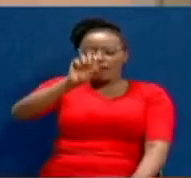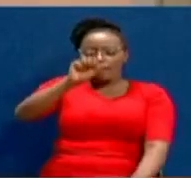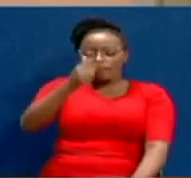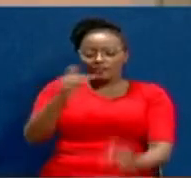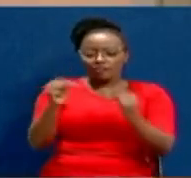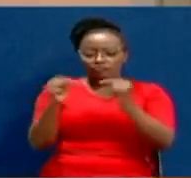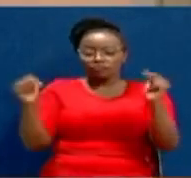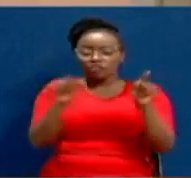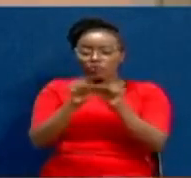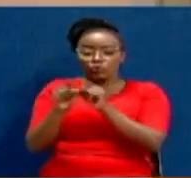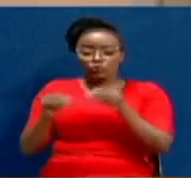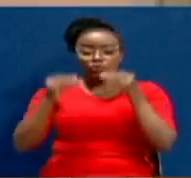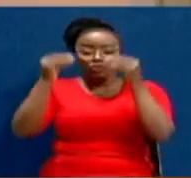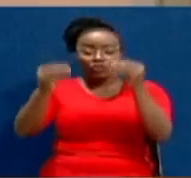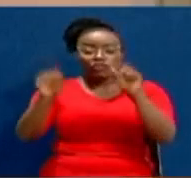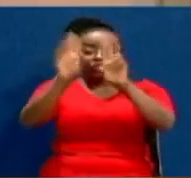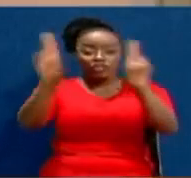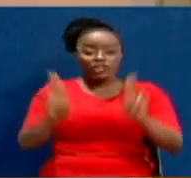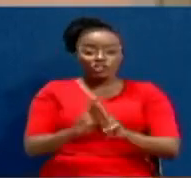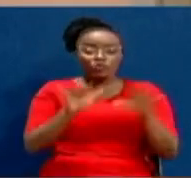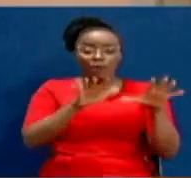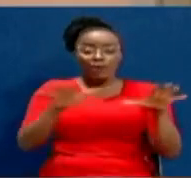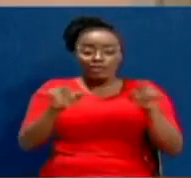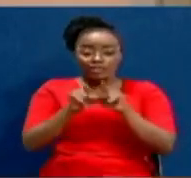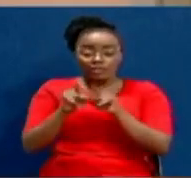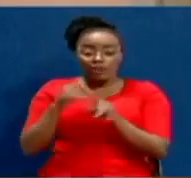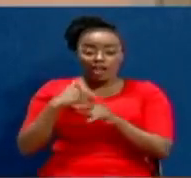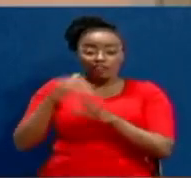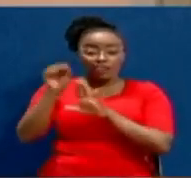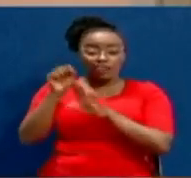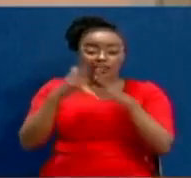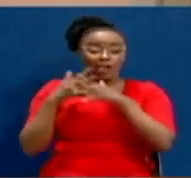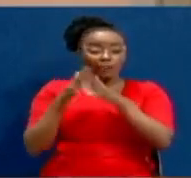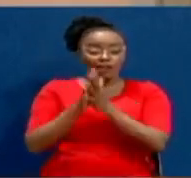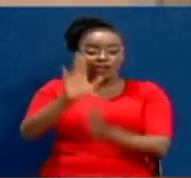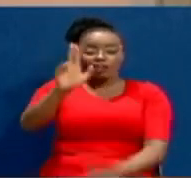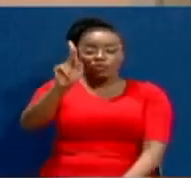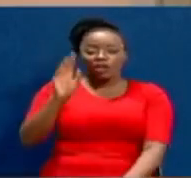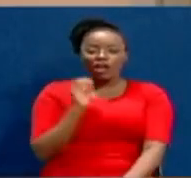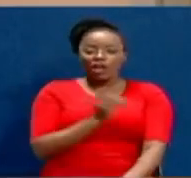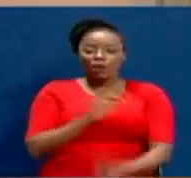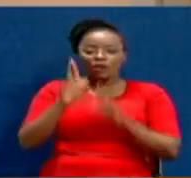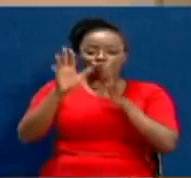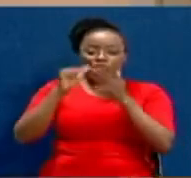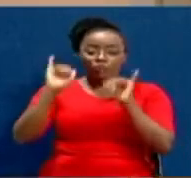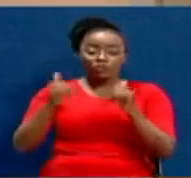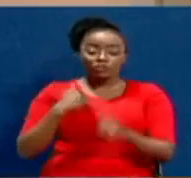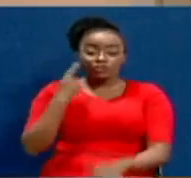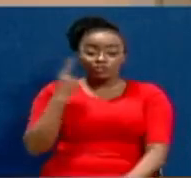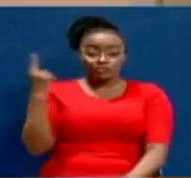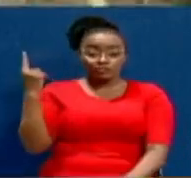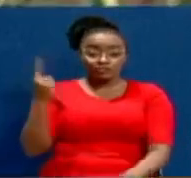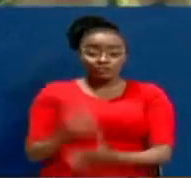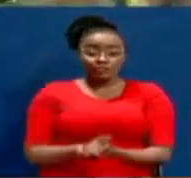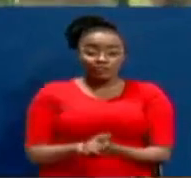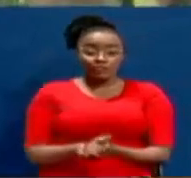cotton, but also supplying international markets such as the United States and the UK. Faisal Ahmed has more on this.